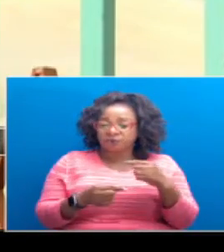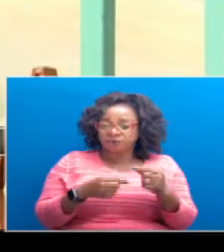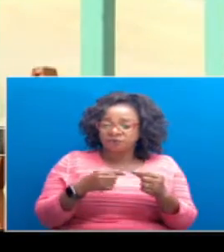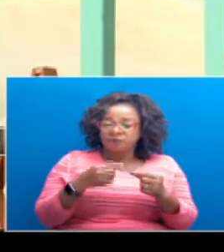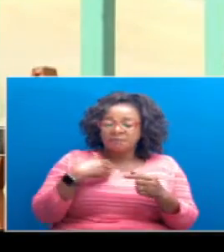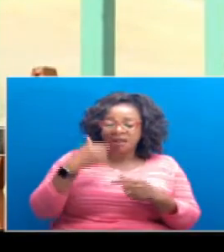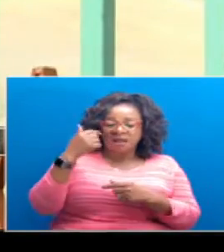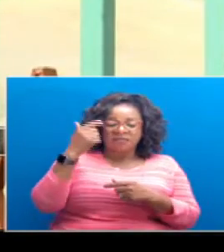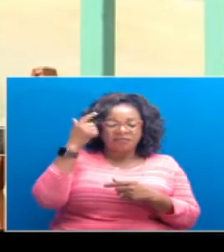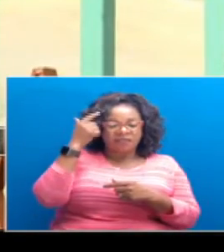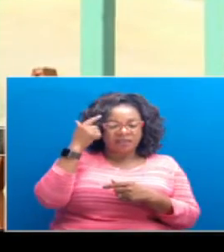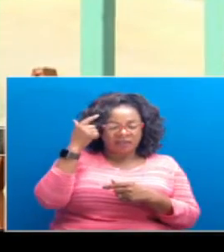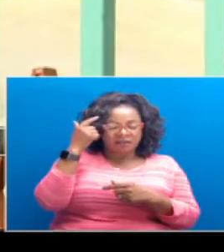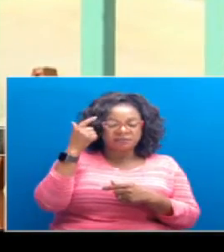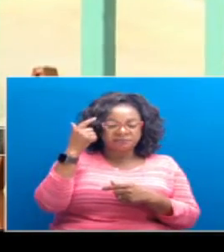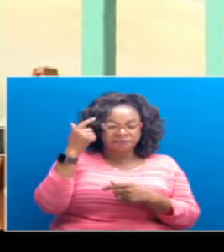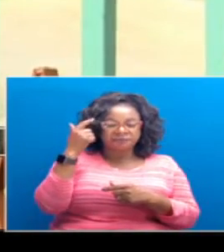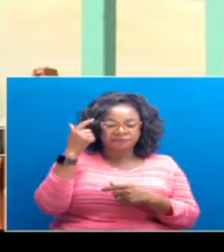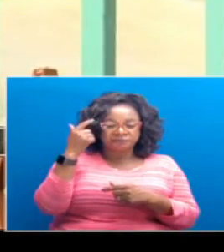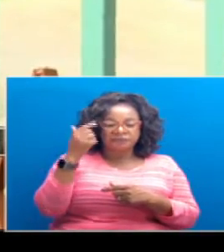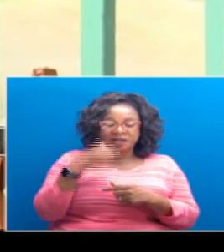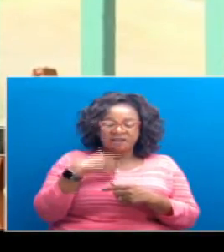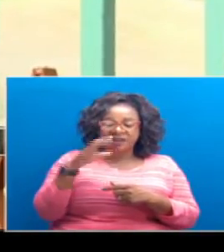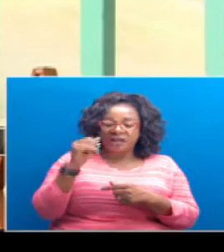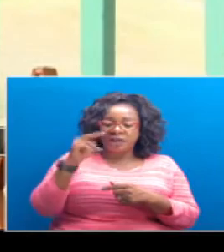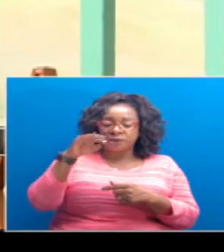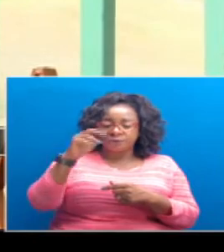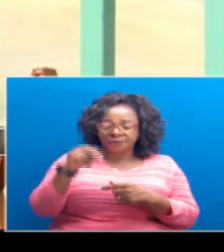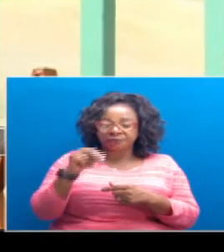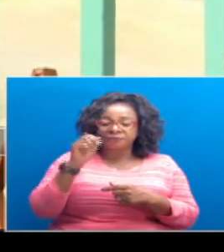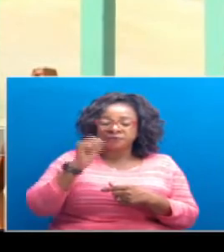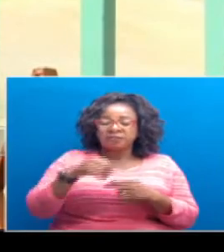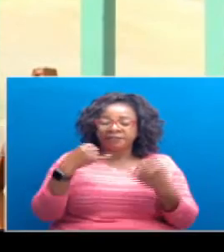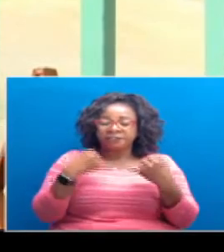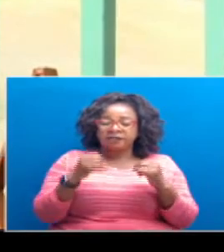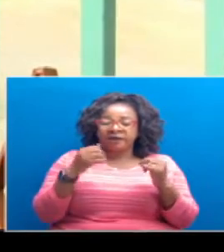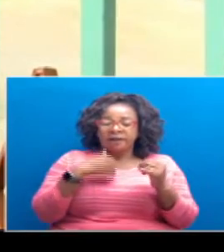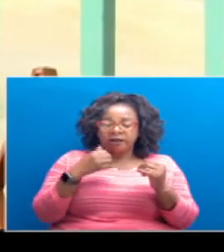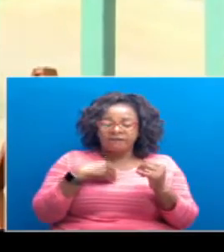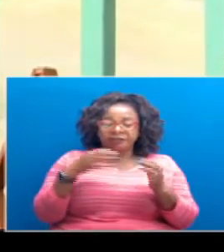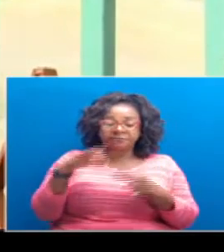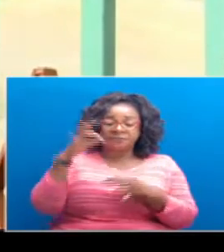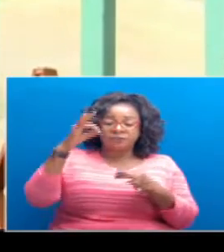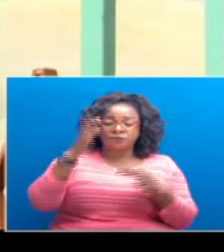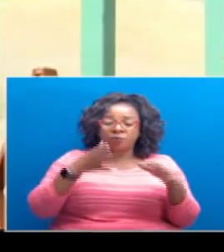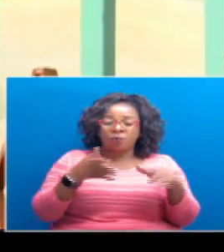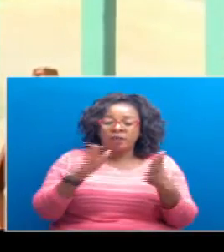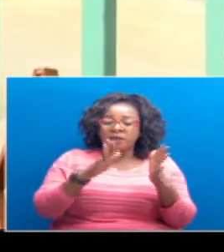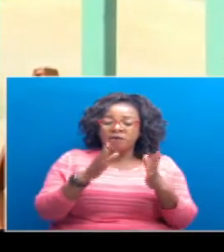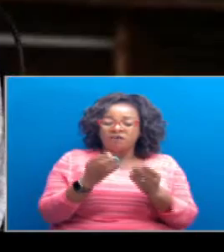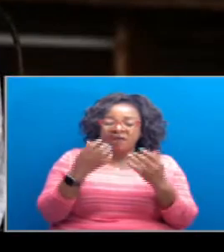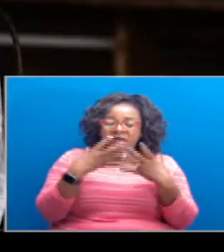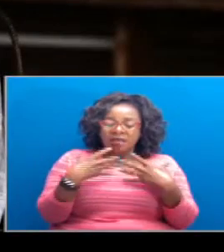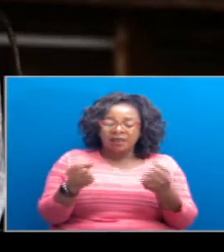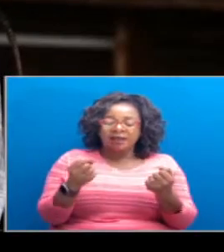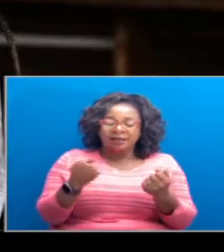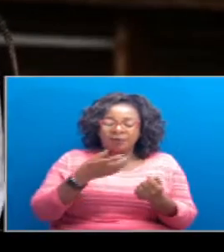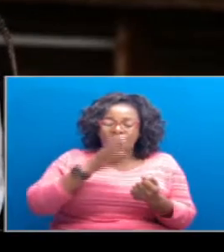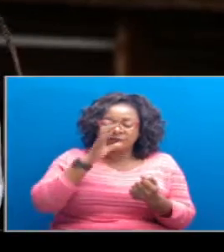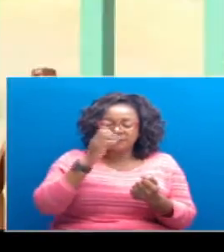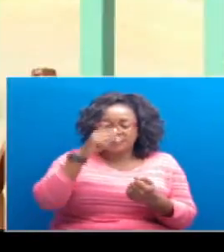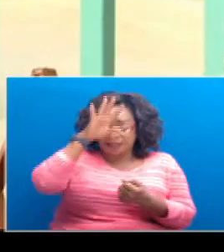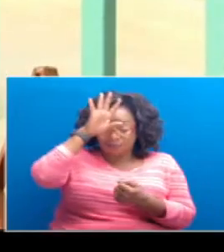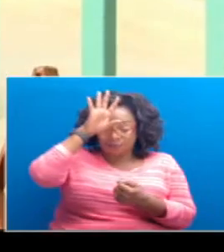I think having the canon around, maybe they can also look for a spiritual way of healing the water in Kiambu.